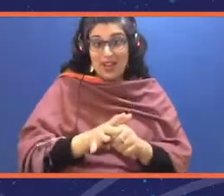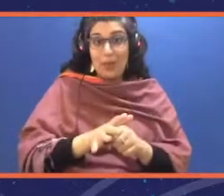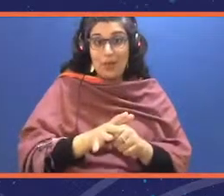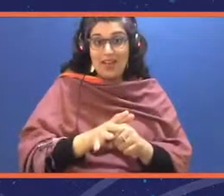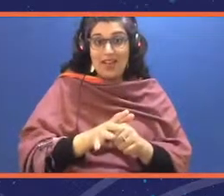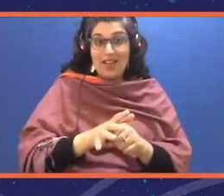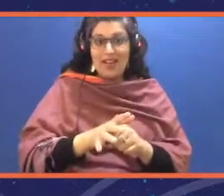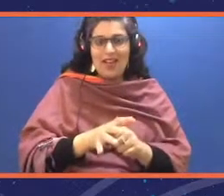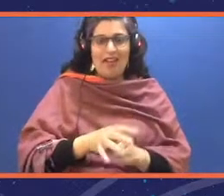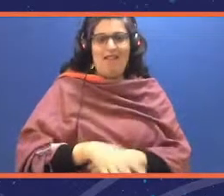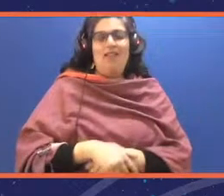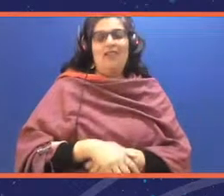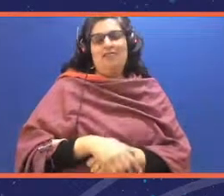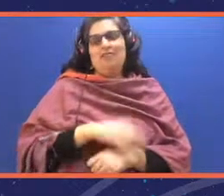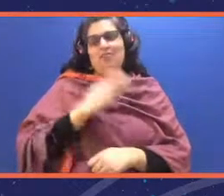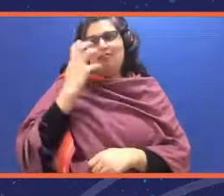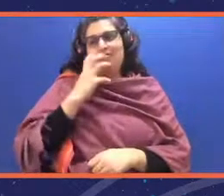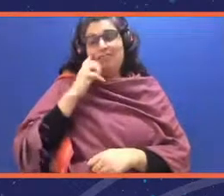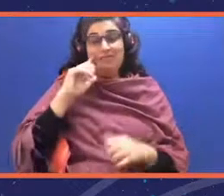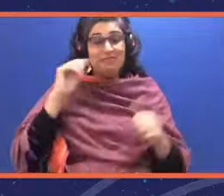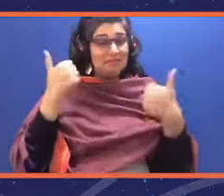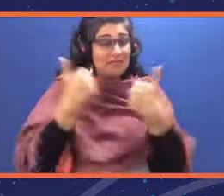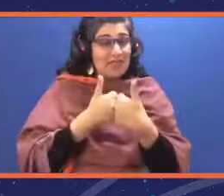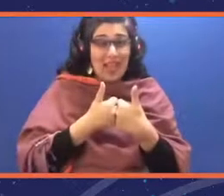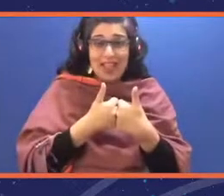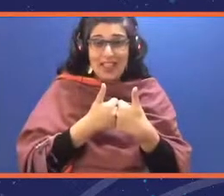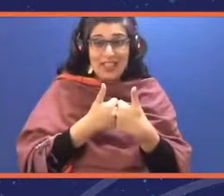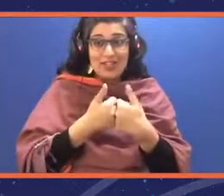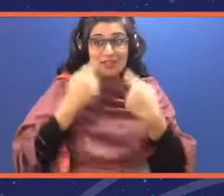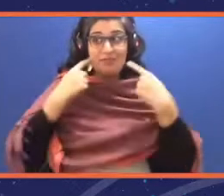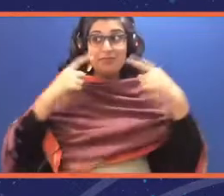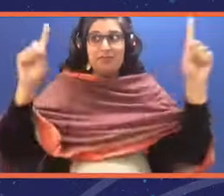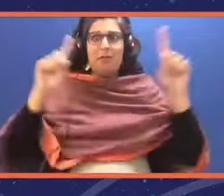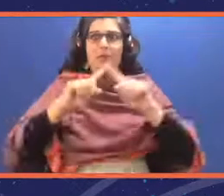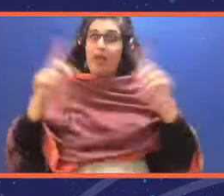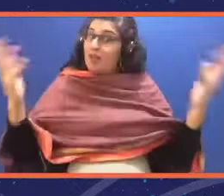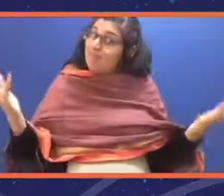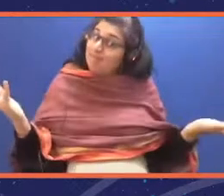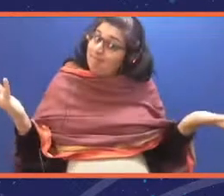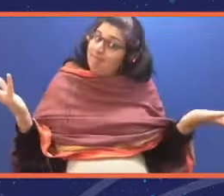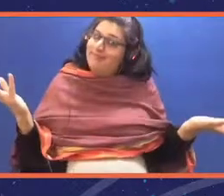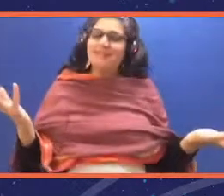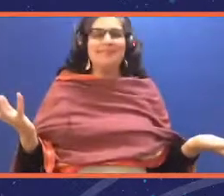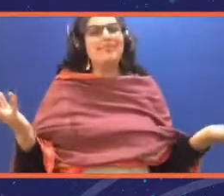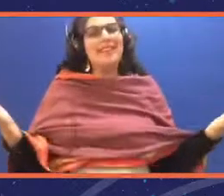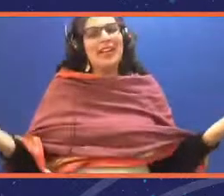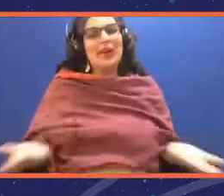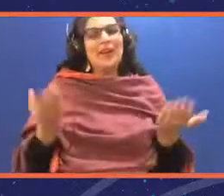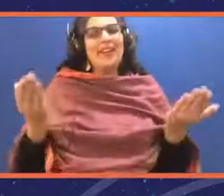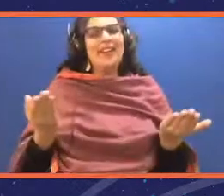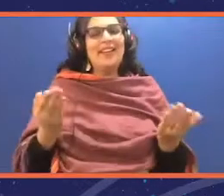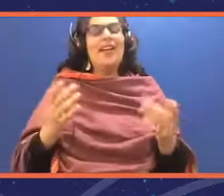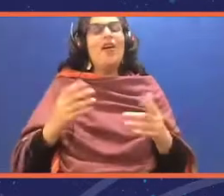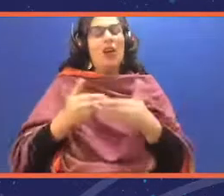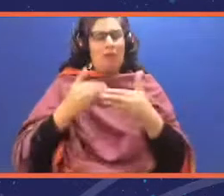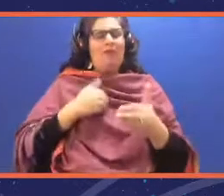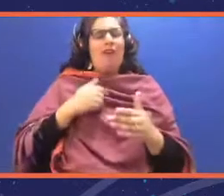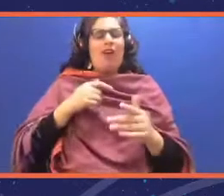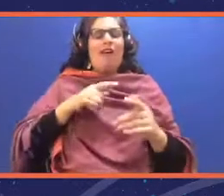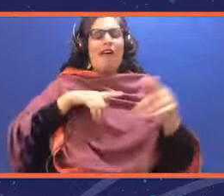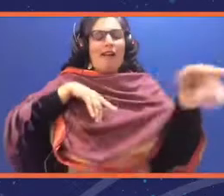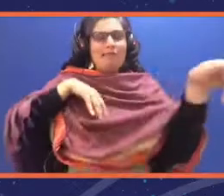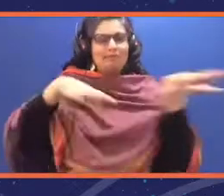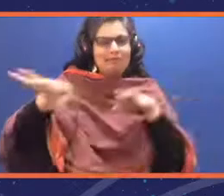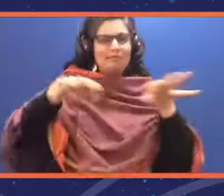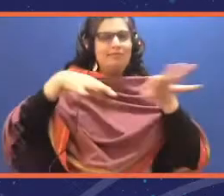challenge to make that happen, but here we are. But before I go into the details of how